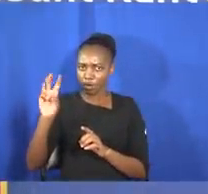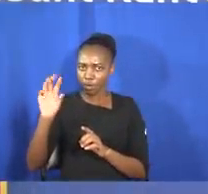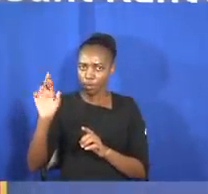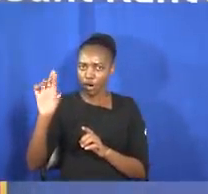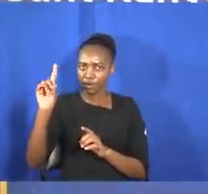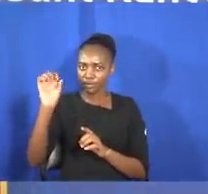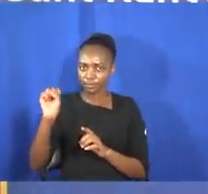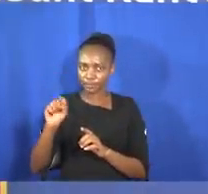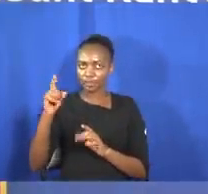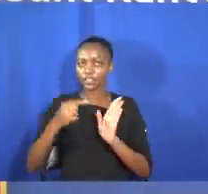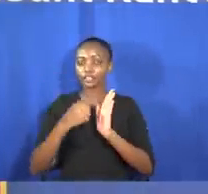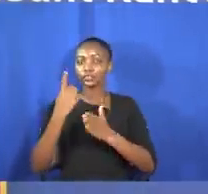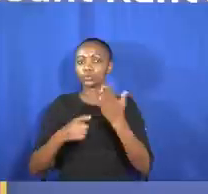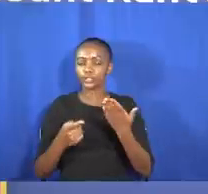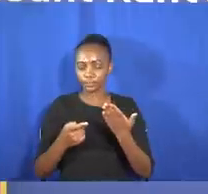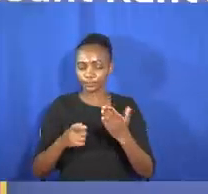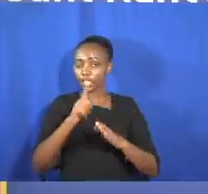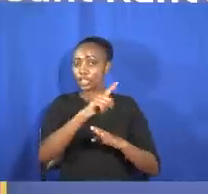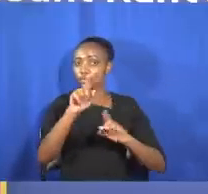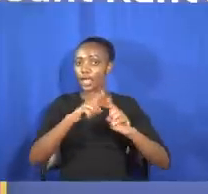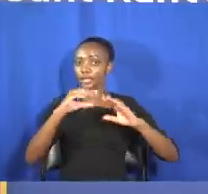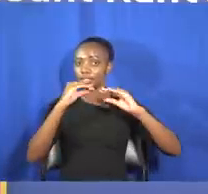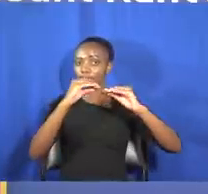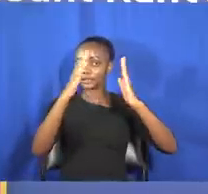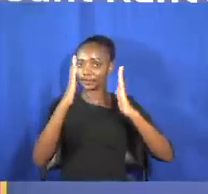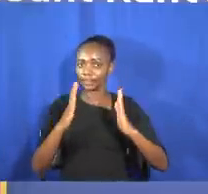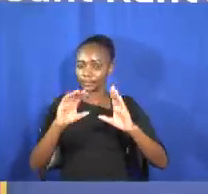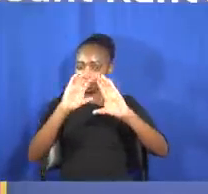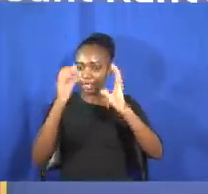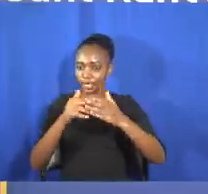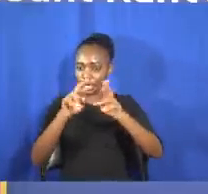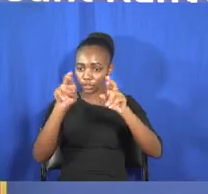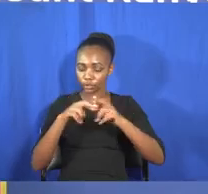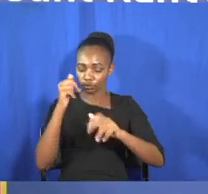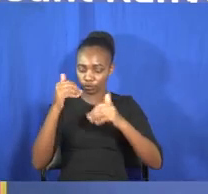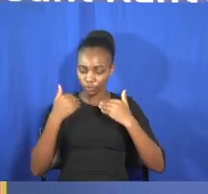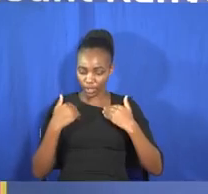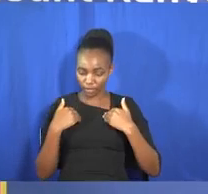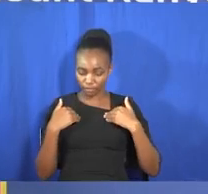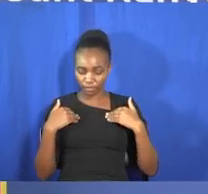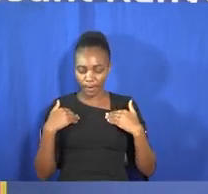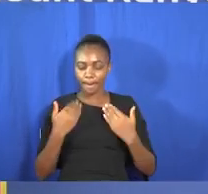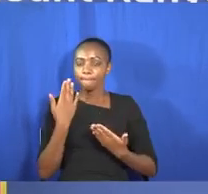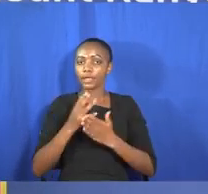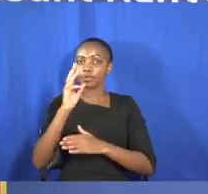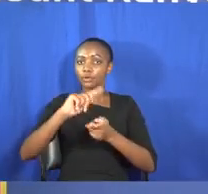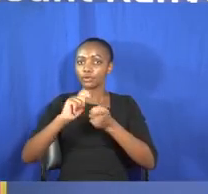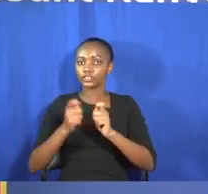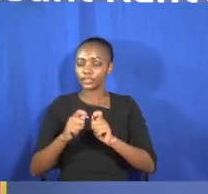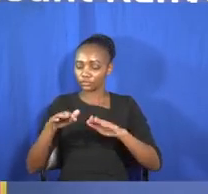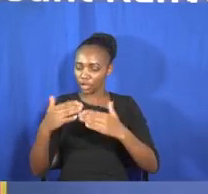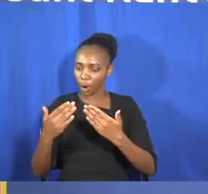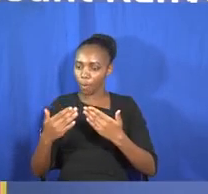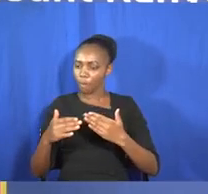does this portend for you as a teacher? We are saying the classrooms that we have, we are